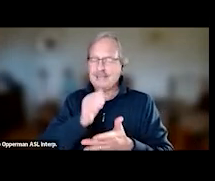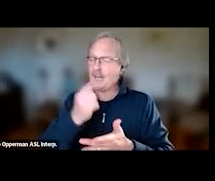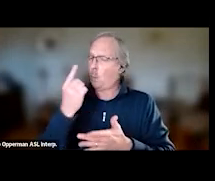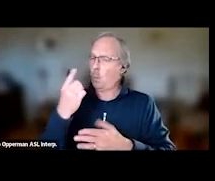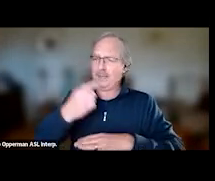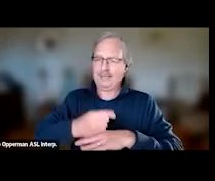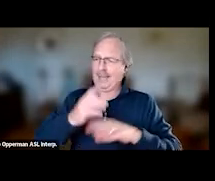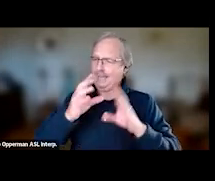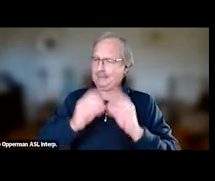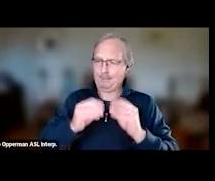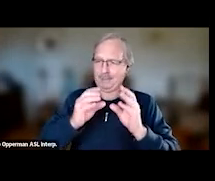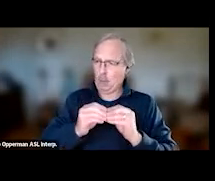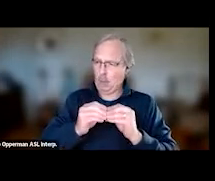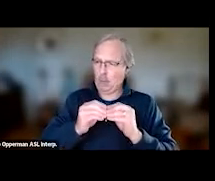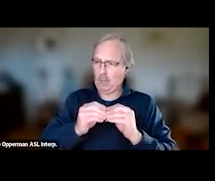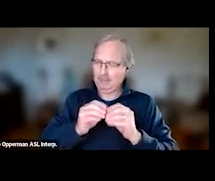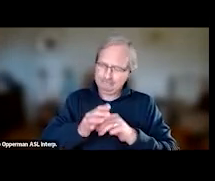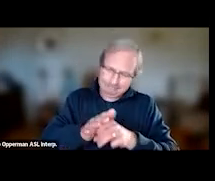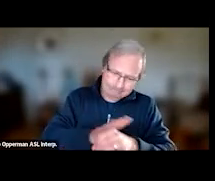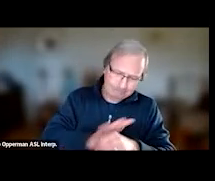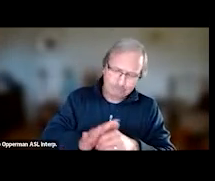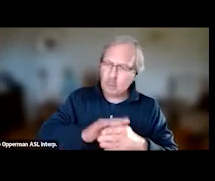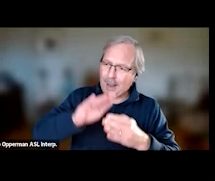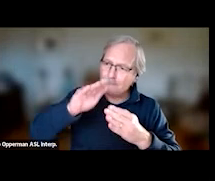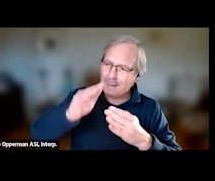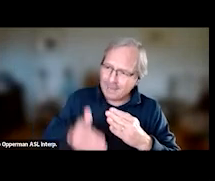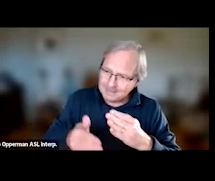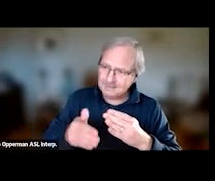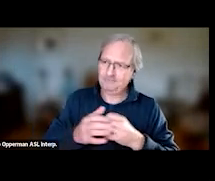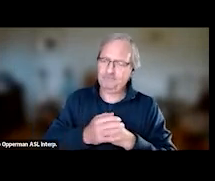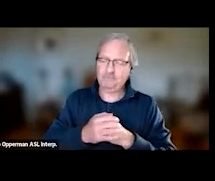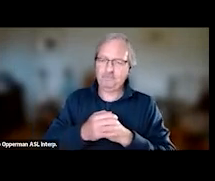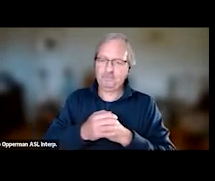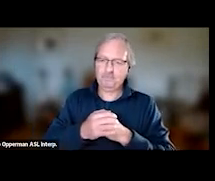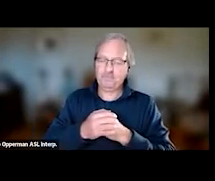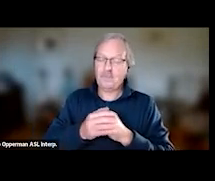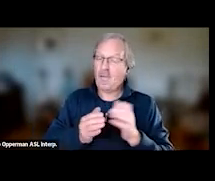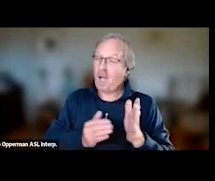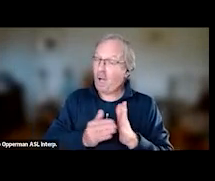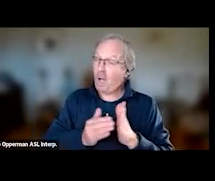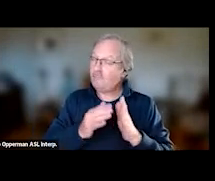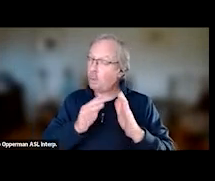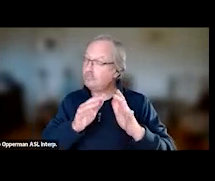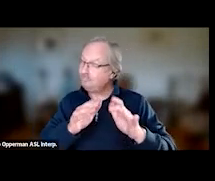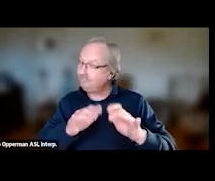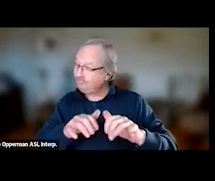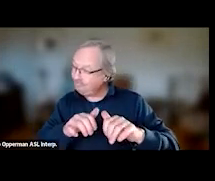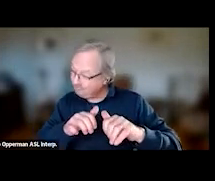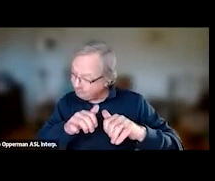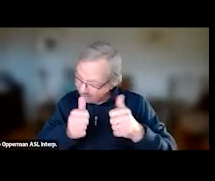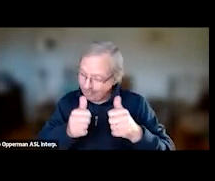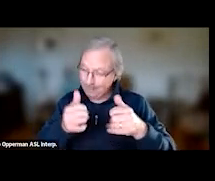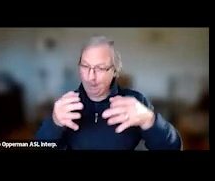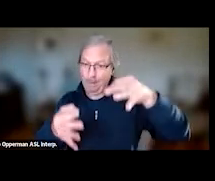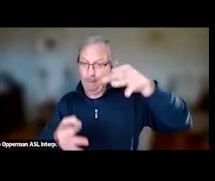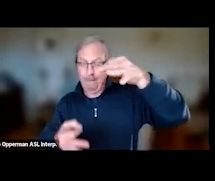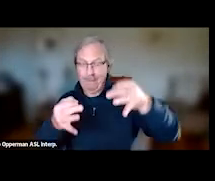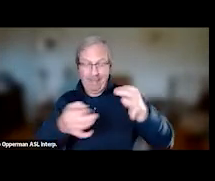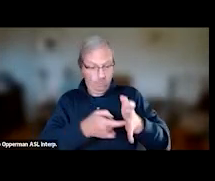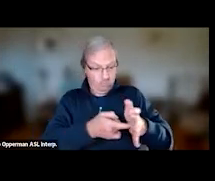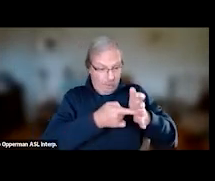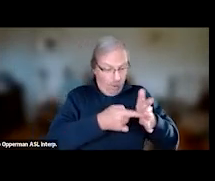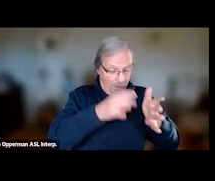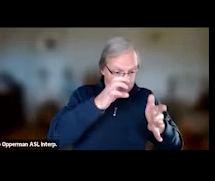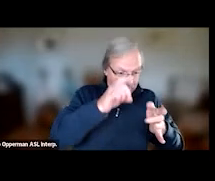So it's comprehensive and it's often challenging to balance the required